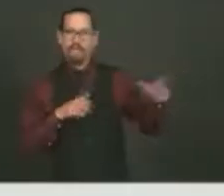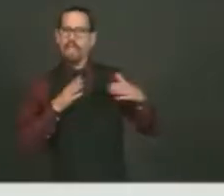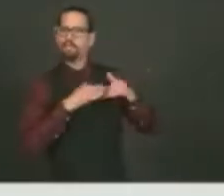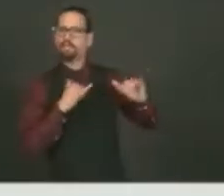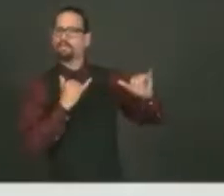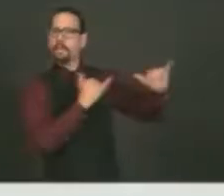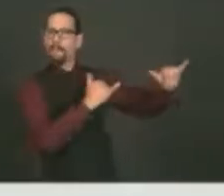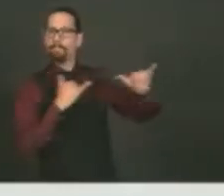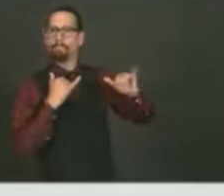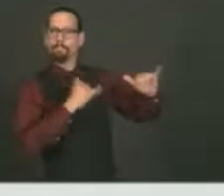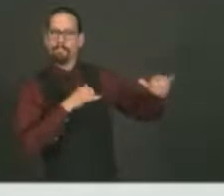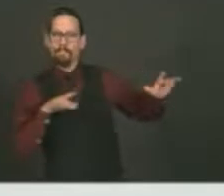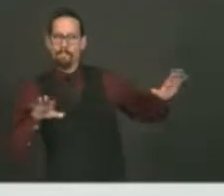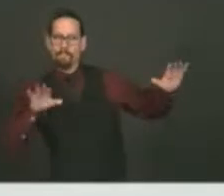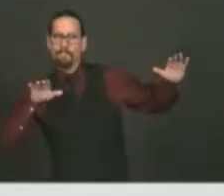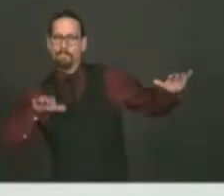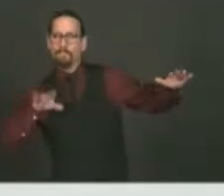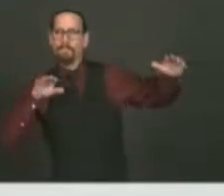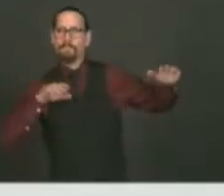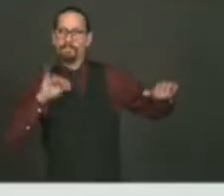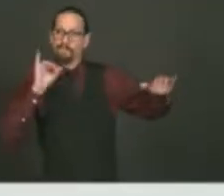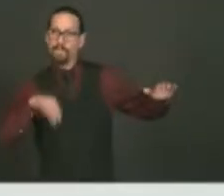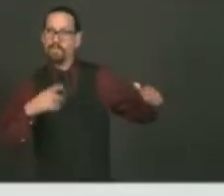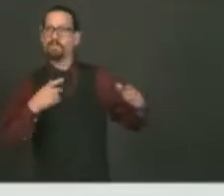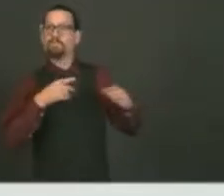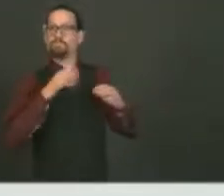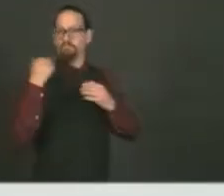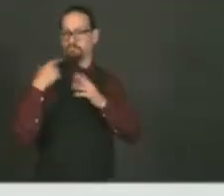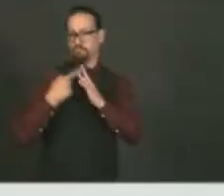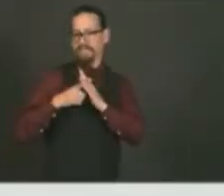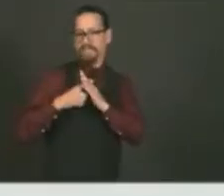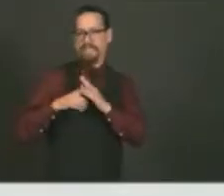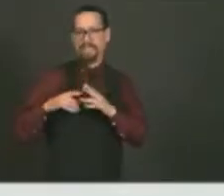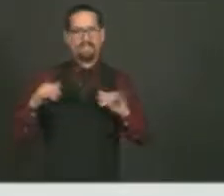plateau. And then they started to see